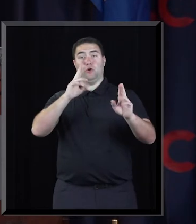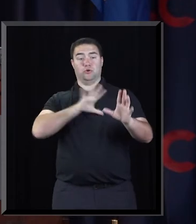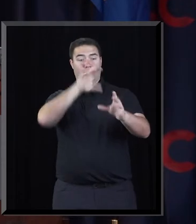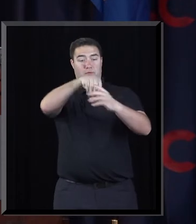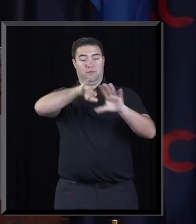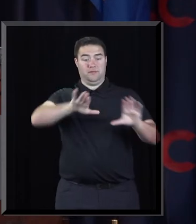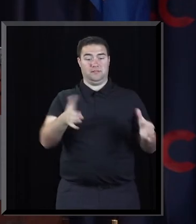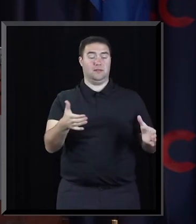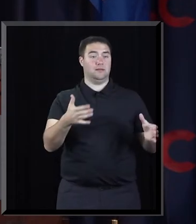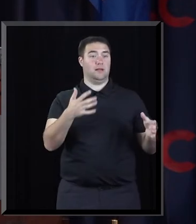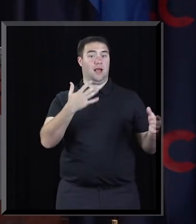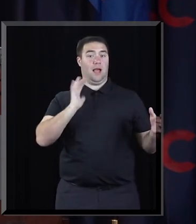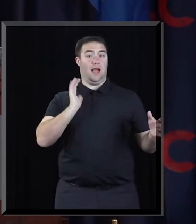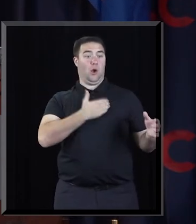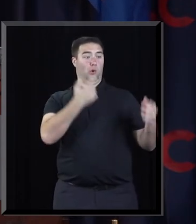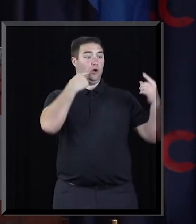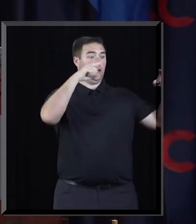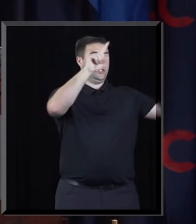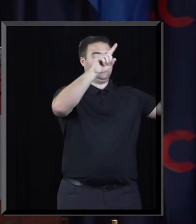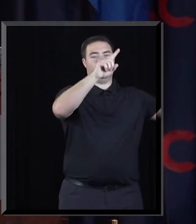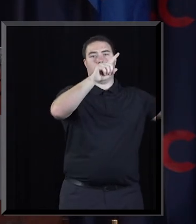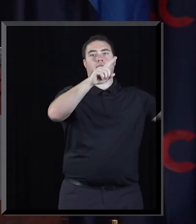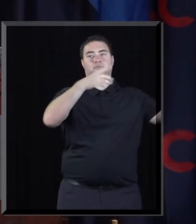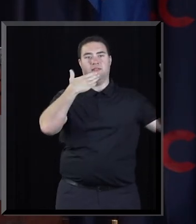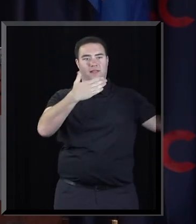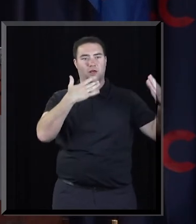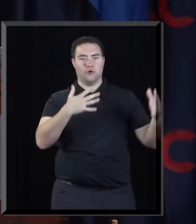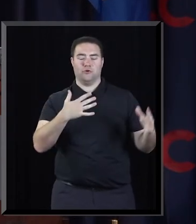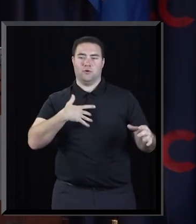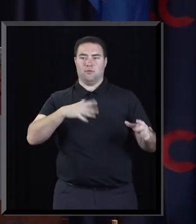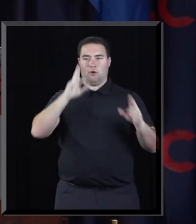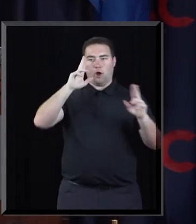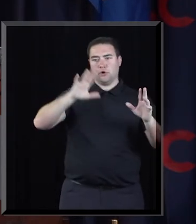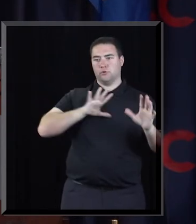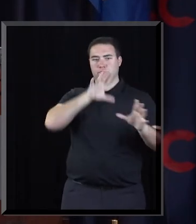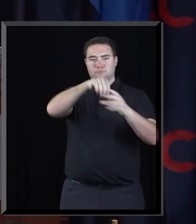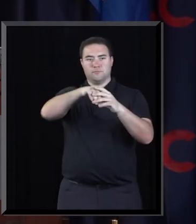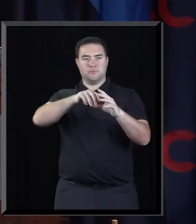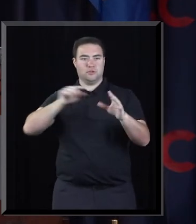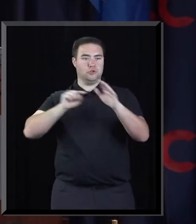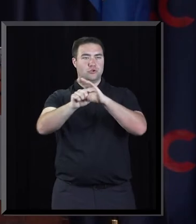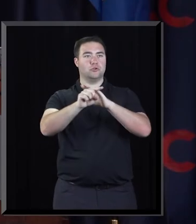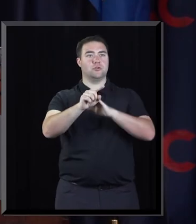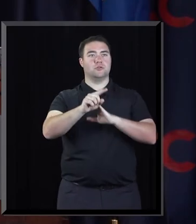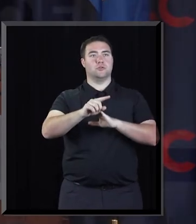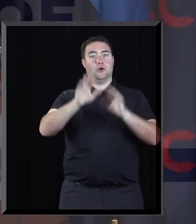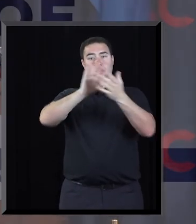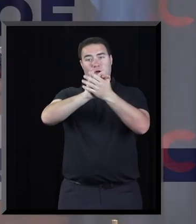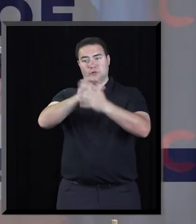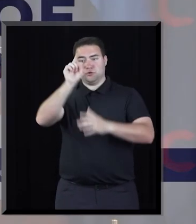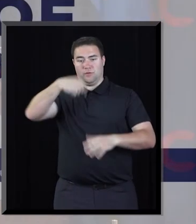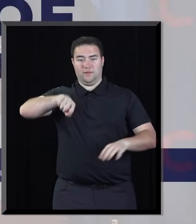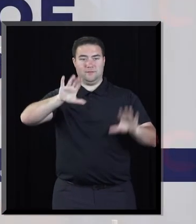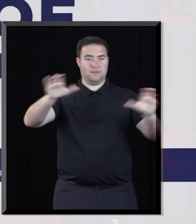achievements and I am grateful to have been on this journey with you. So congratulations to the Practical Nursing Class of 2020.